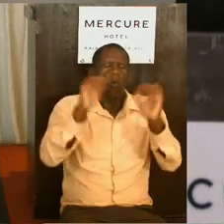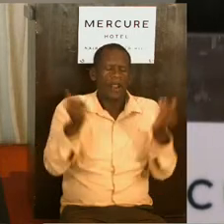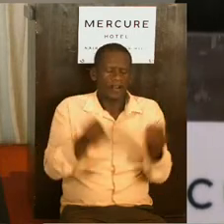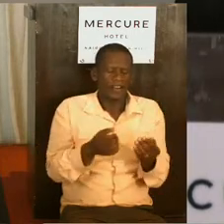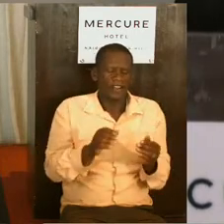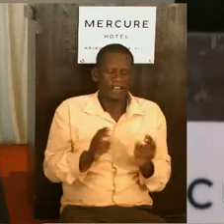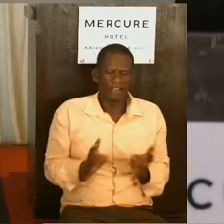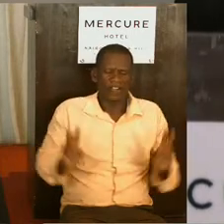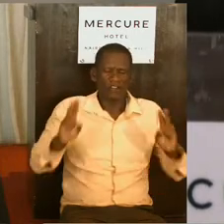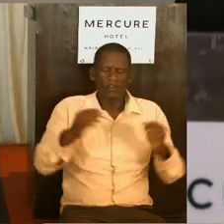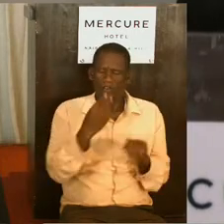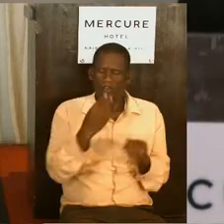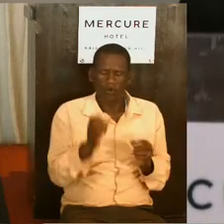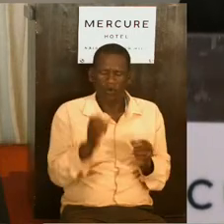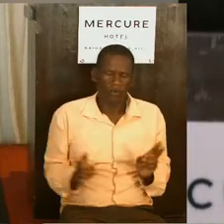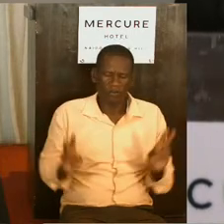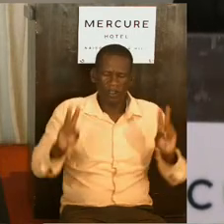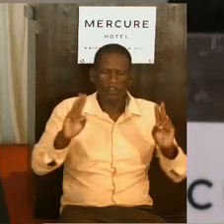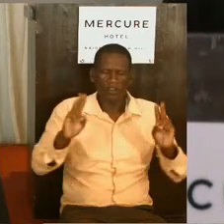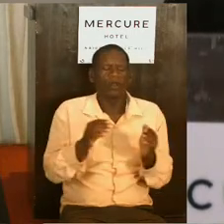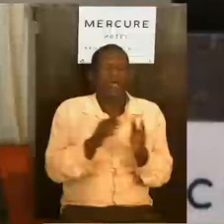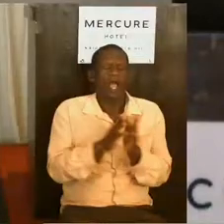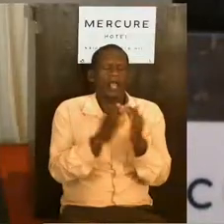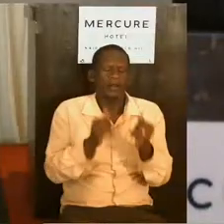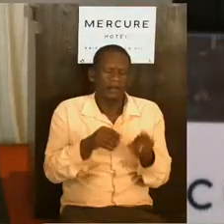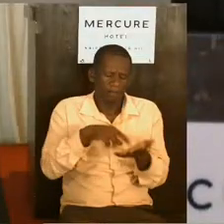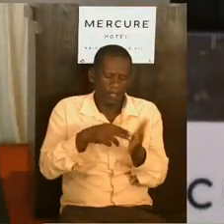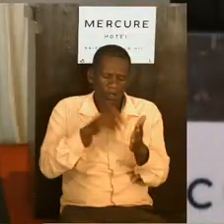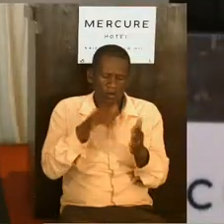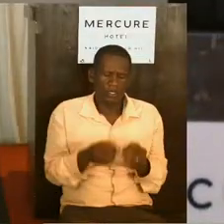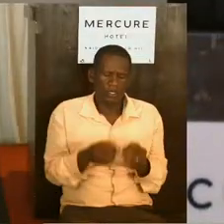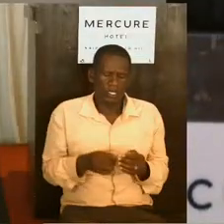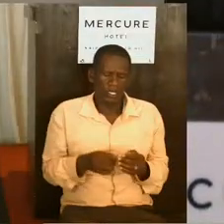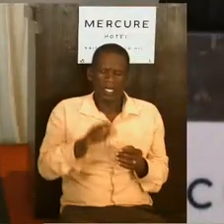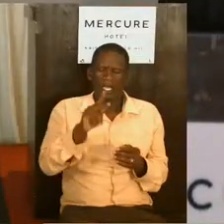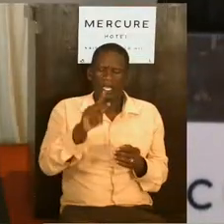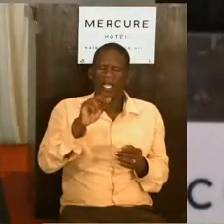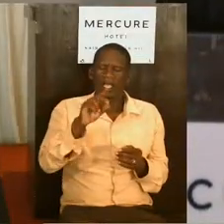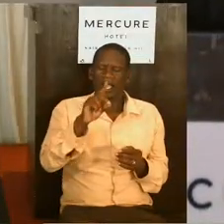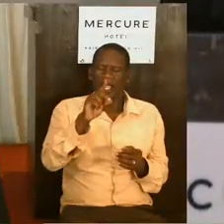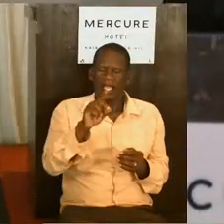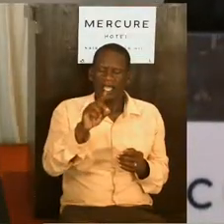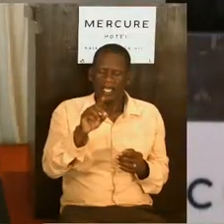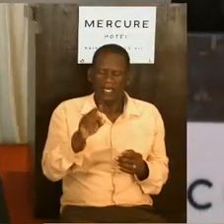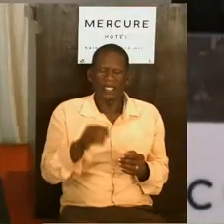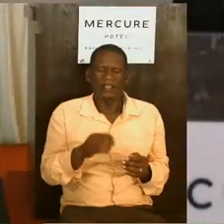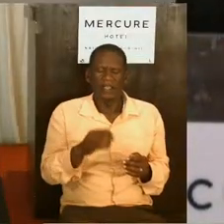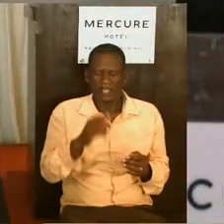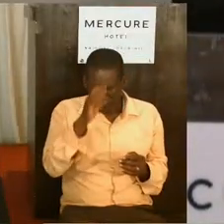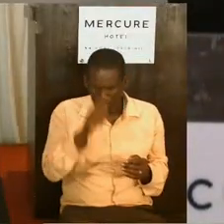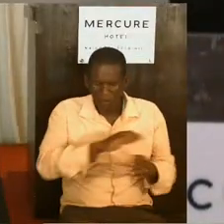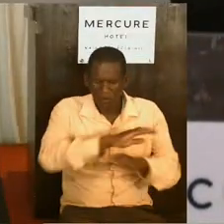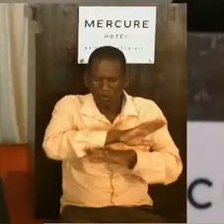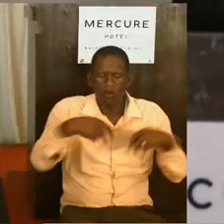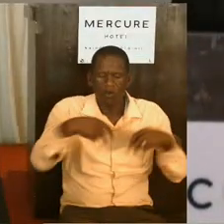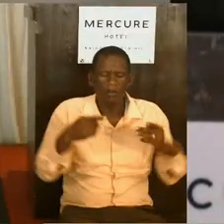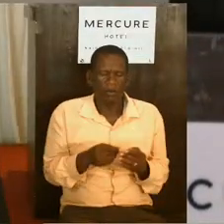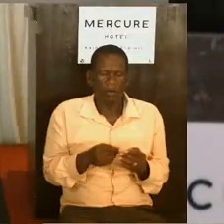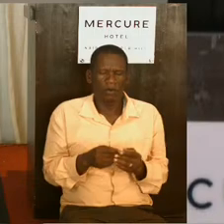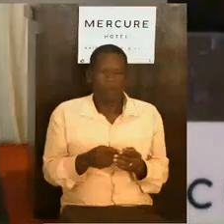a worldly view of our Barrio that is kindness respect for all people